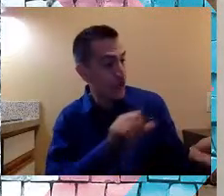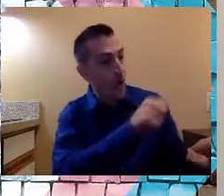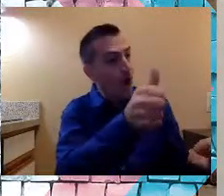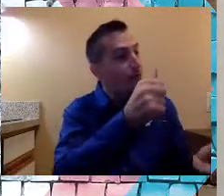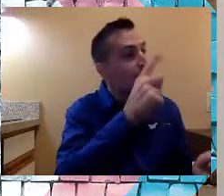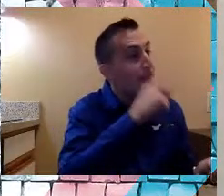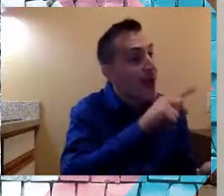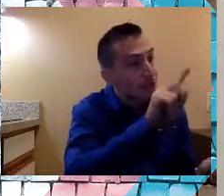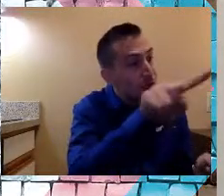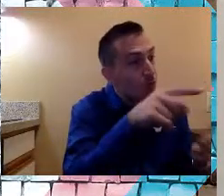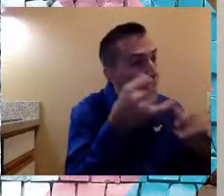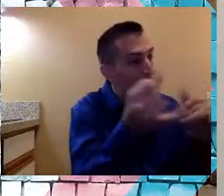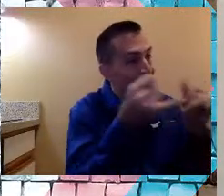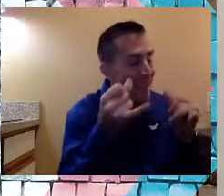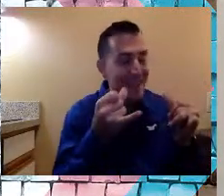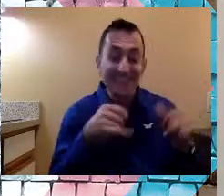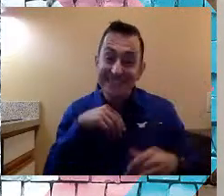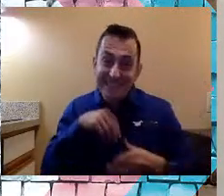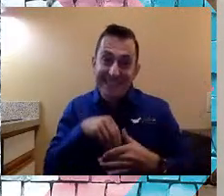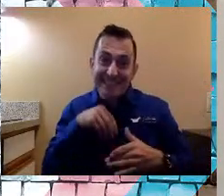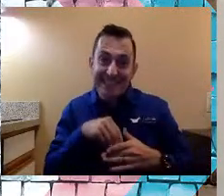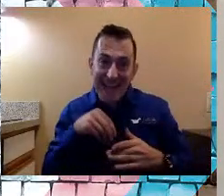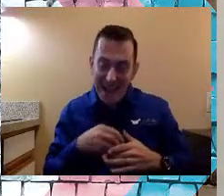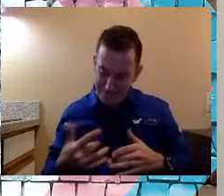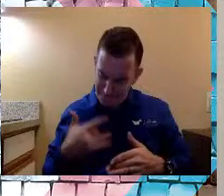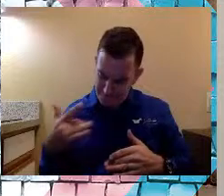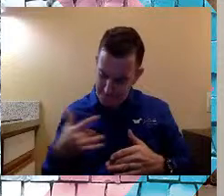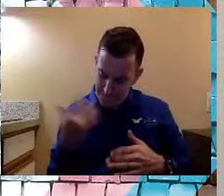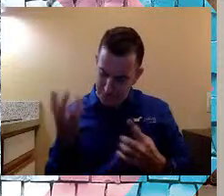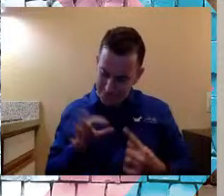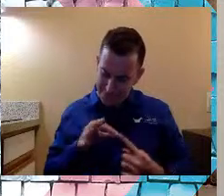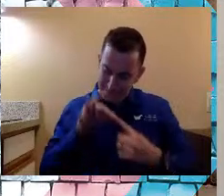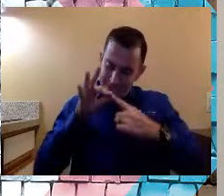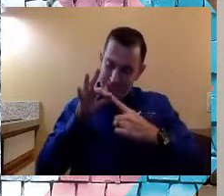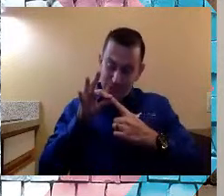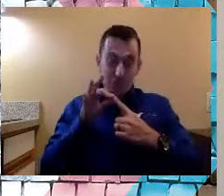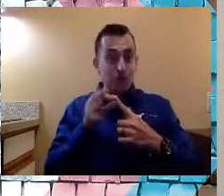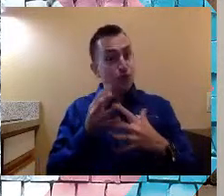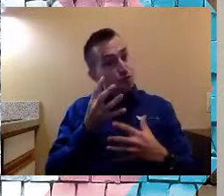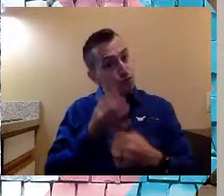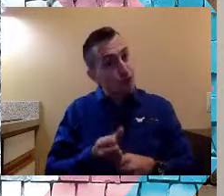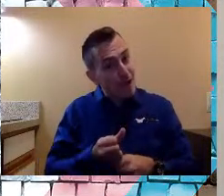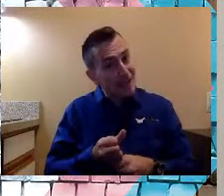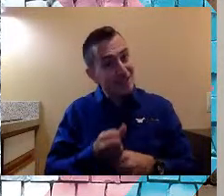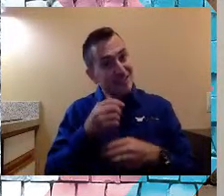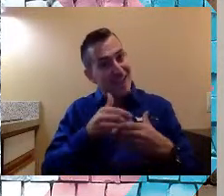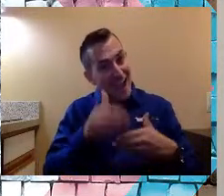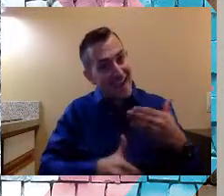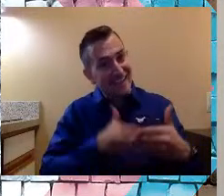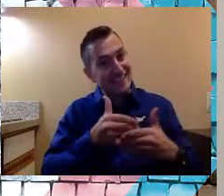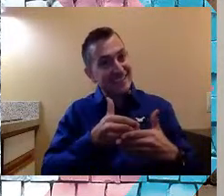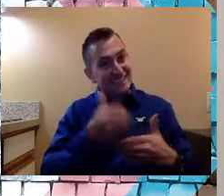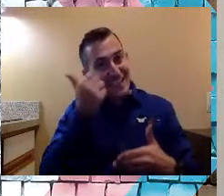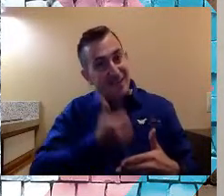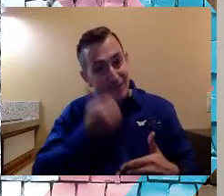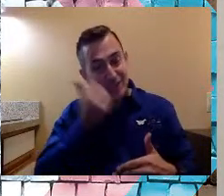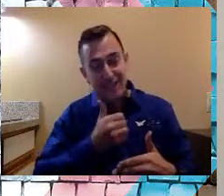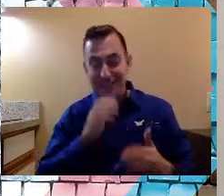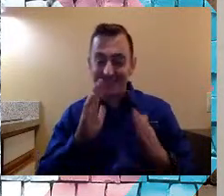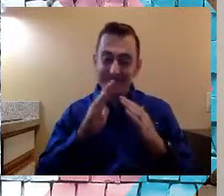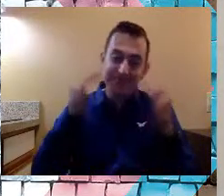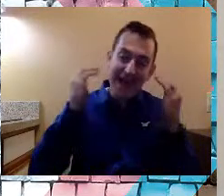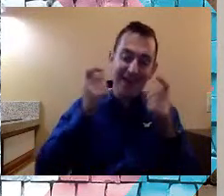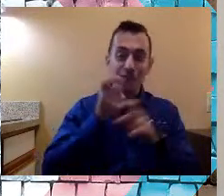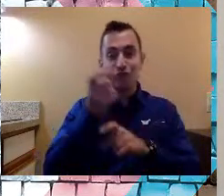feel so special inside. Try some kindness every day. A smile, a joke, or something else. Come